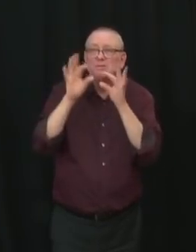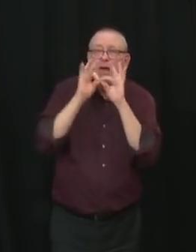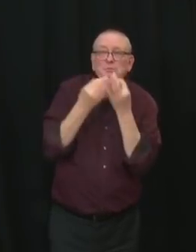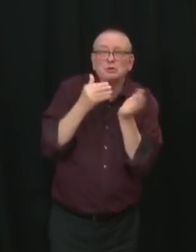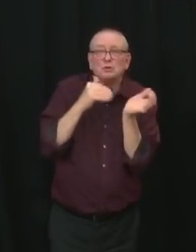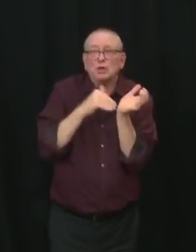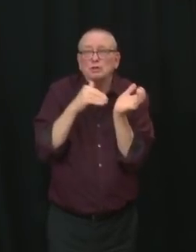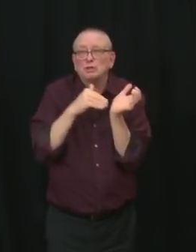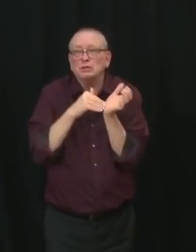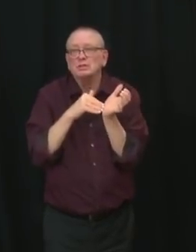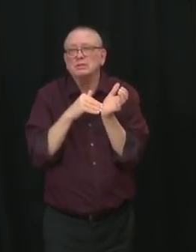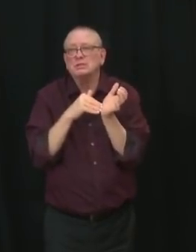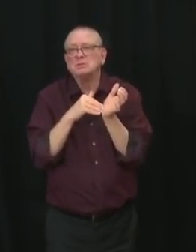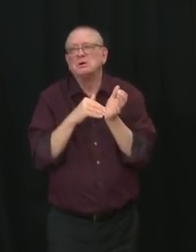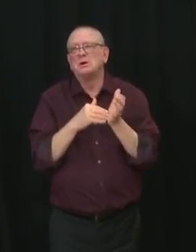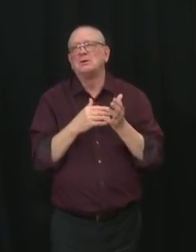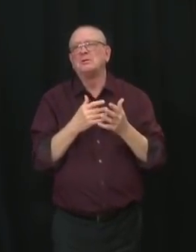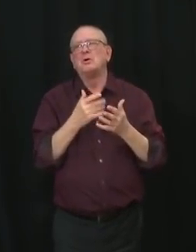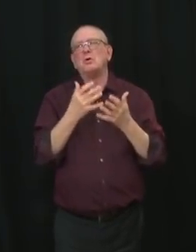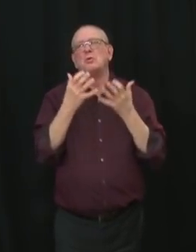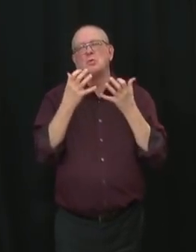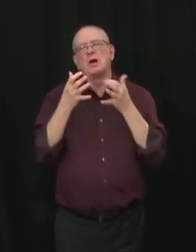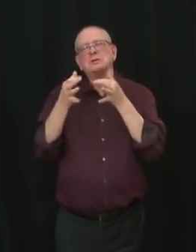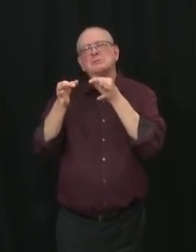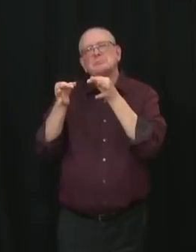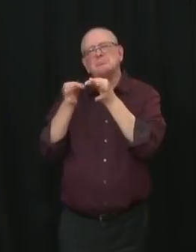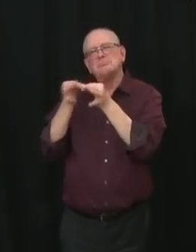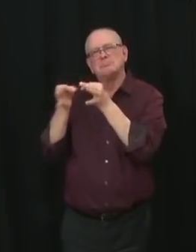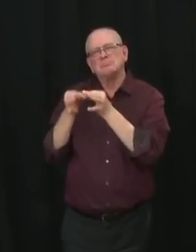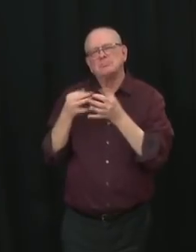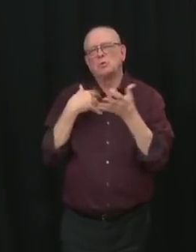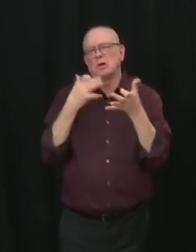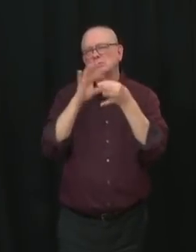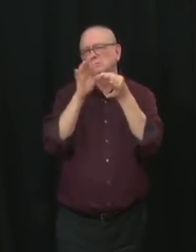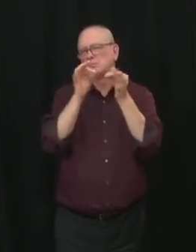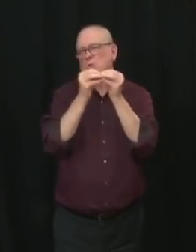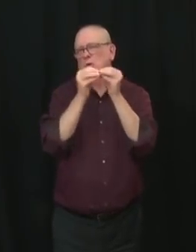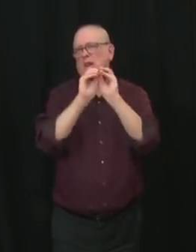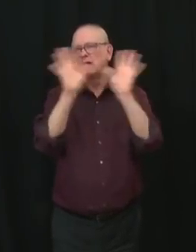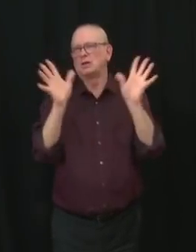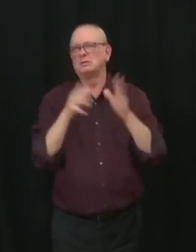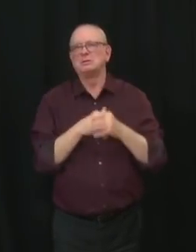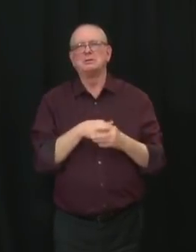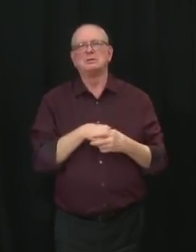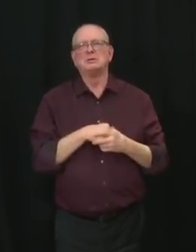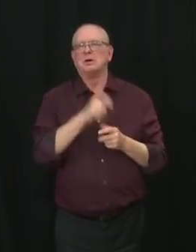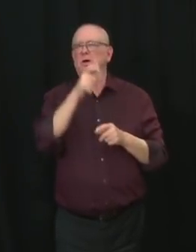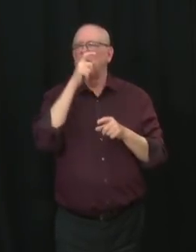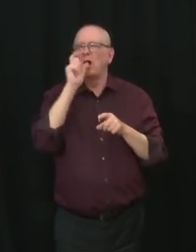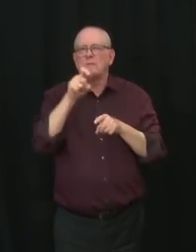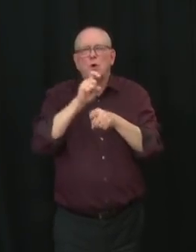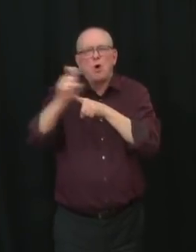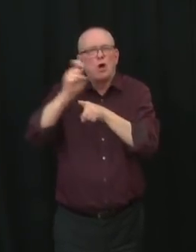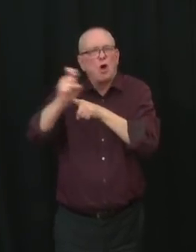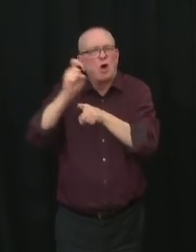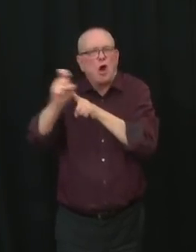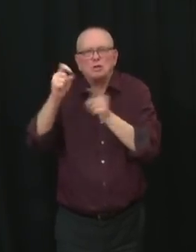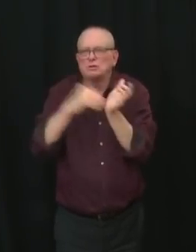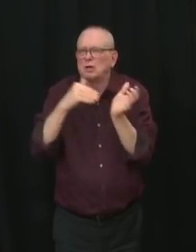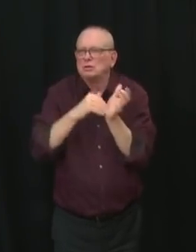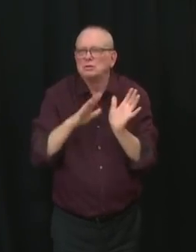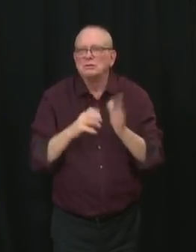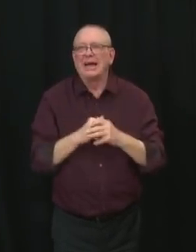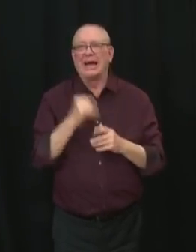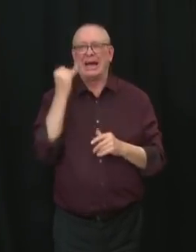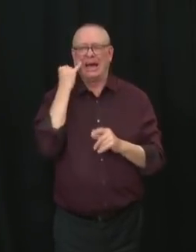with COVID and reduce unnecessary calls to busy clinics. If you have a positive test result, you do not need